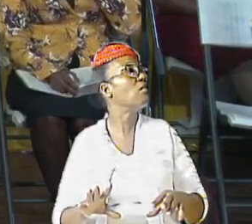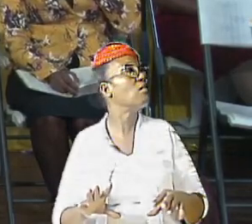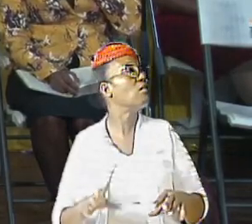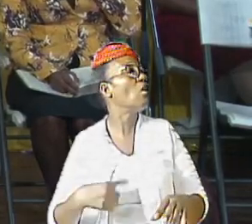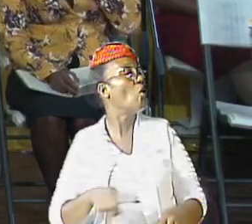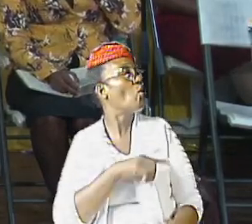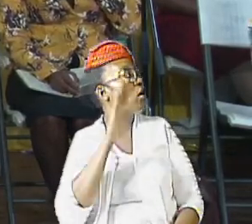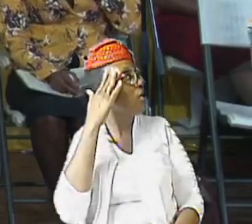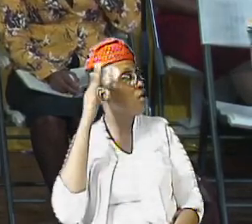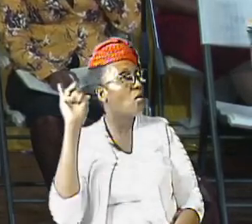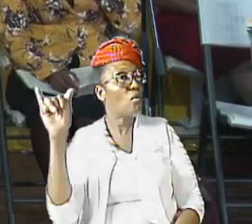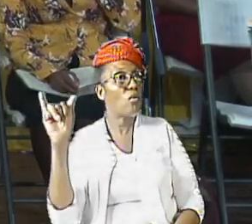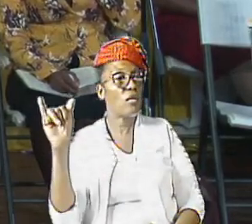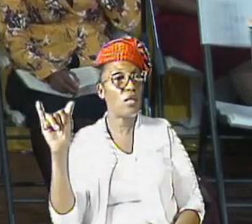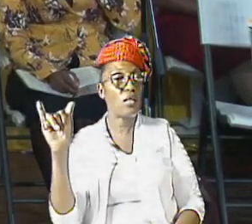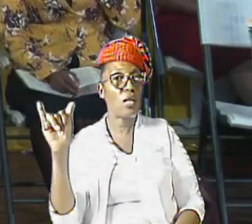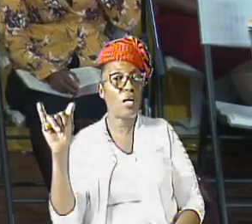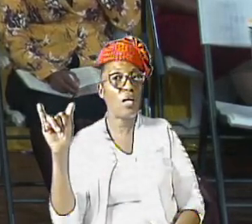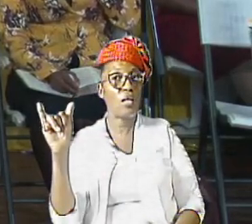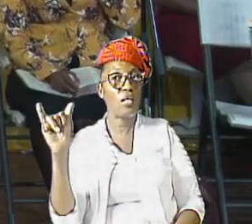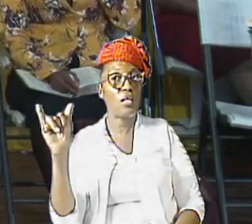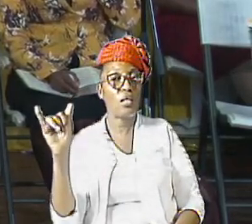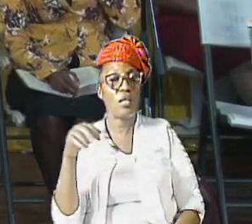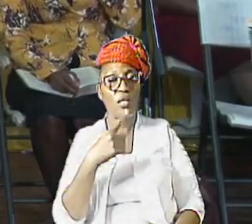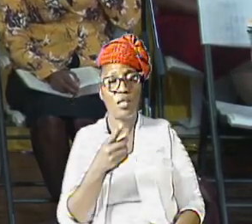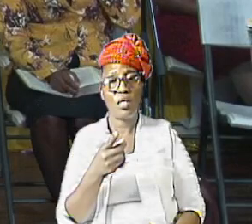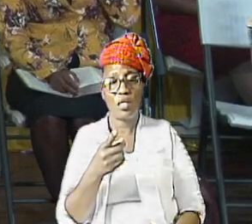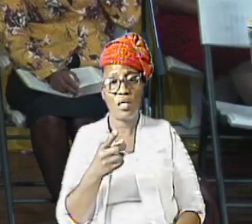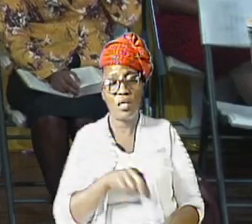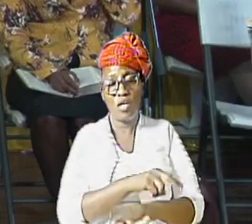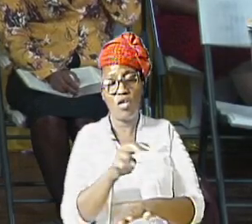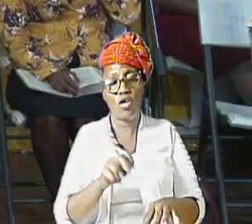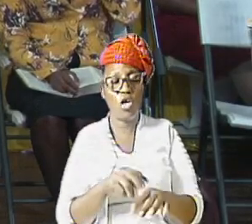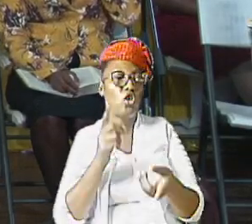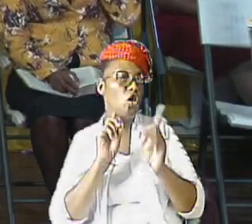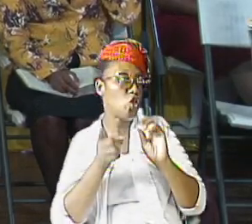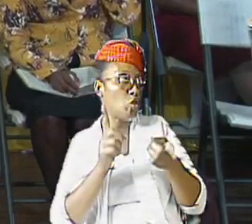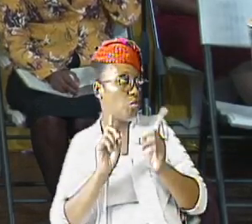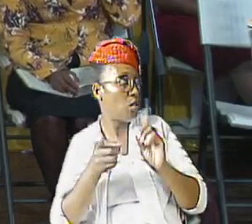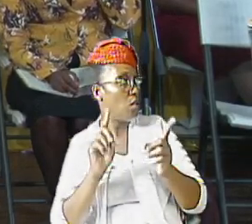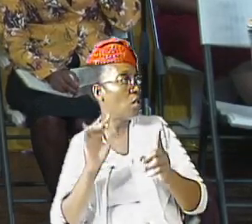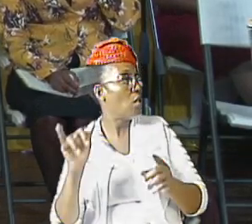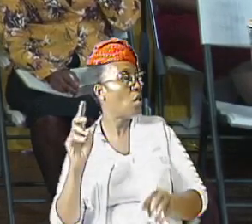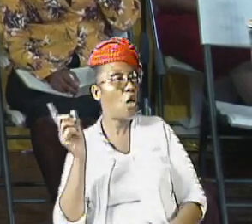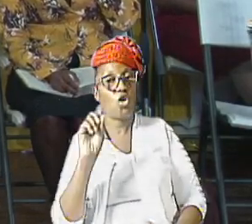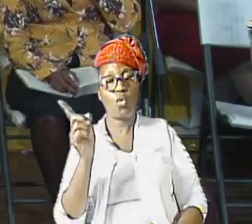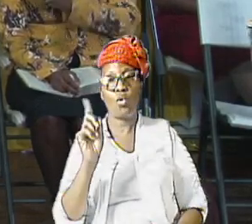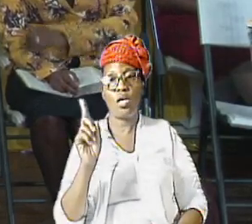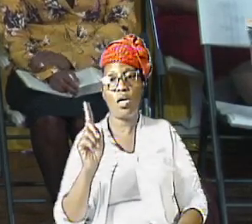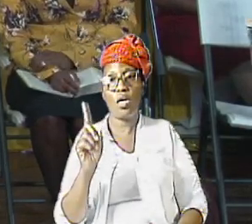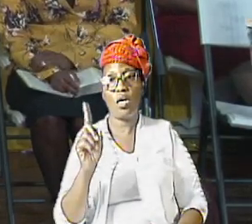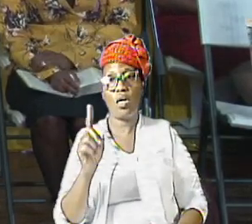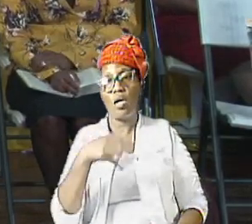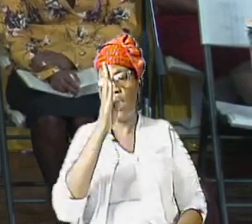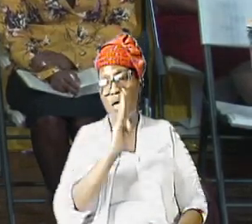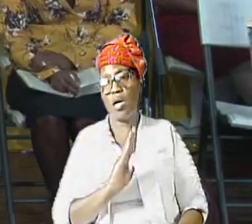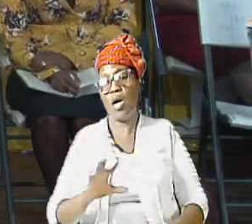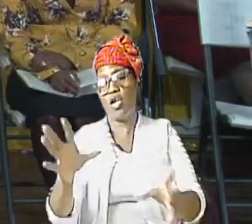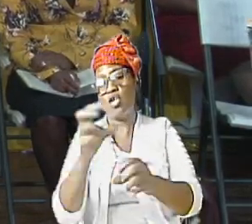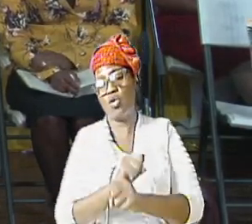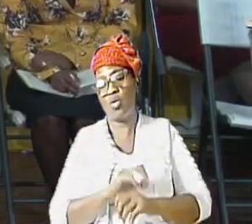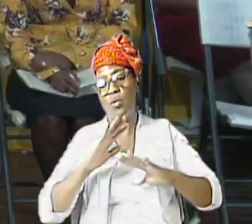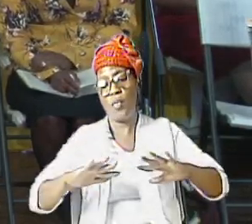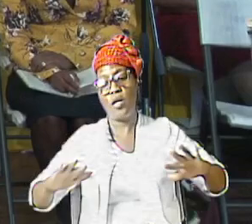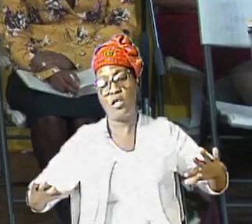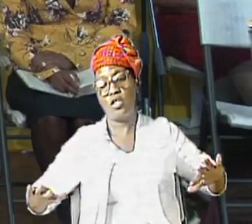So we know that as it relates to naturally speaking, that's where when God took the